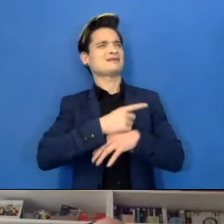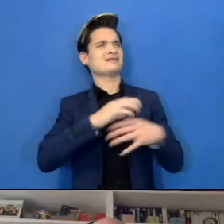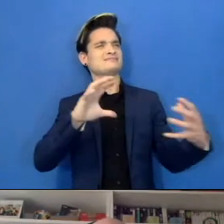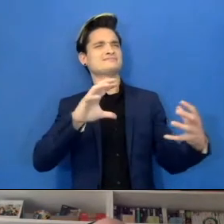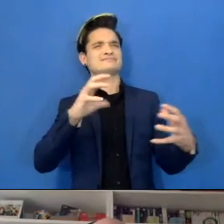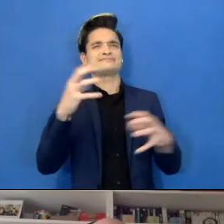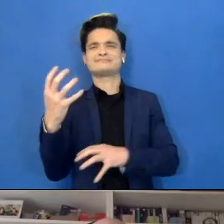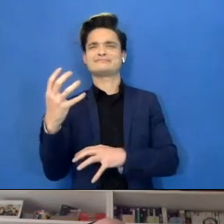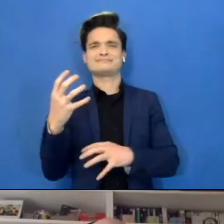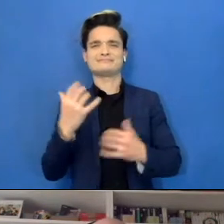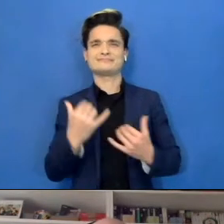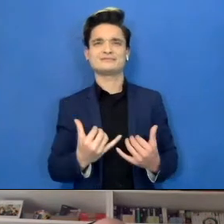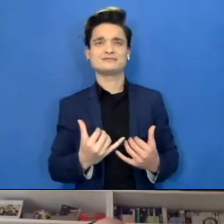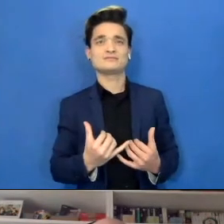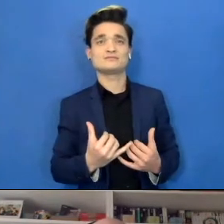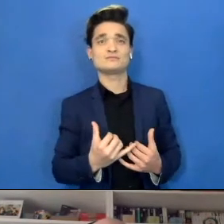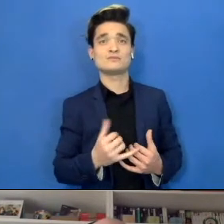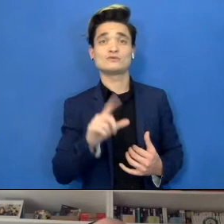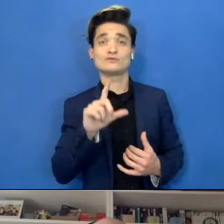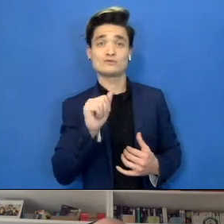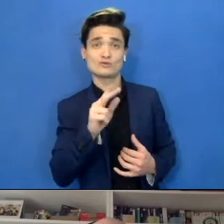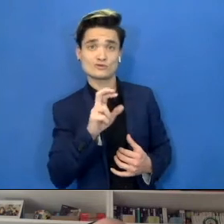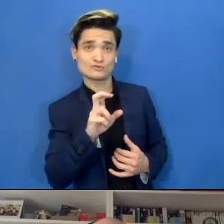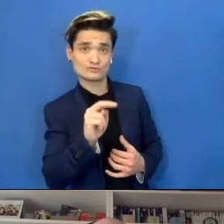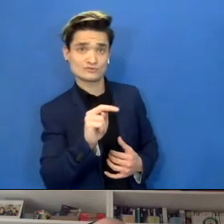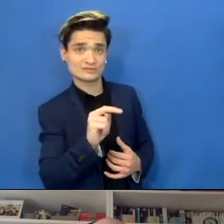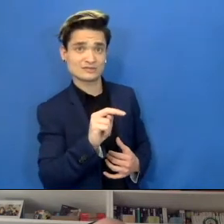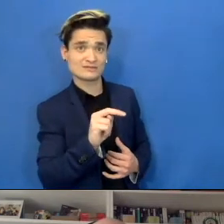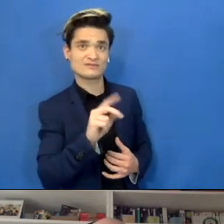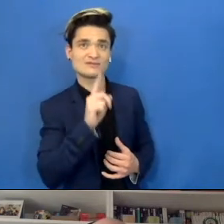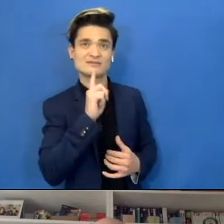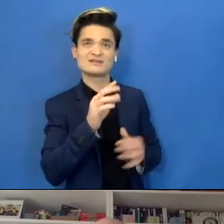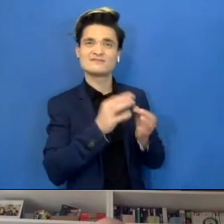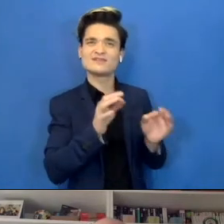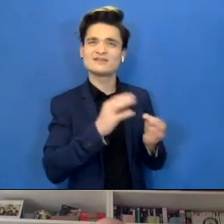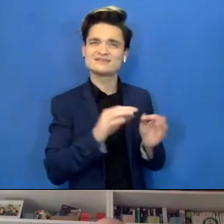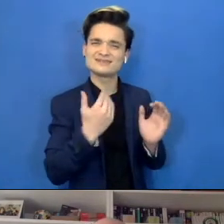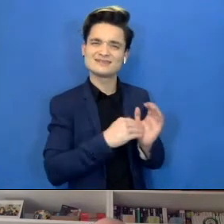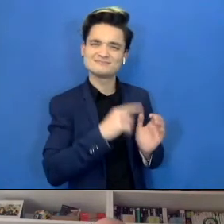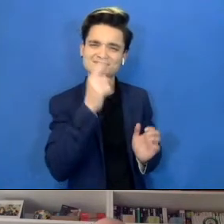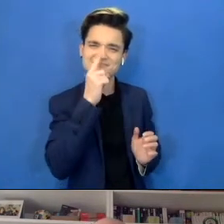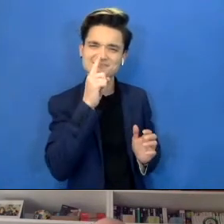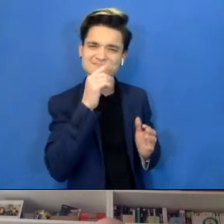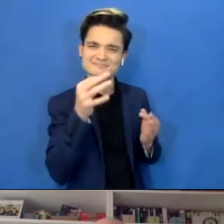I needed you to rephrase it. I'm processing and I'm documenting, but I did see Christian had a hand. Okay.